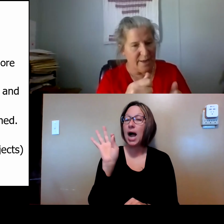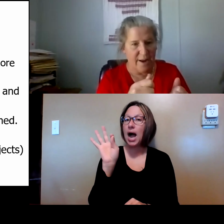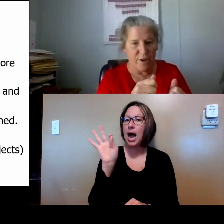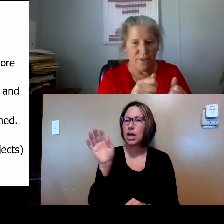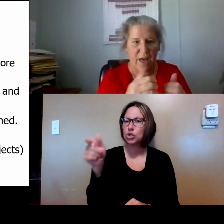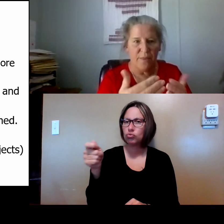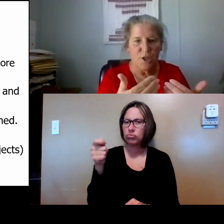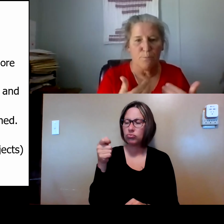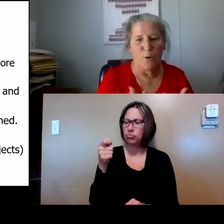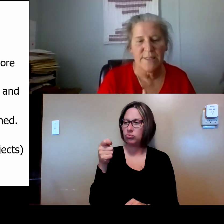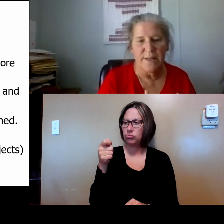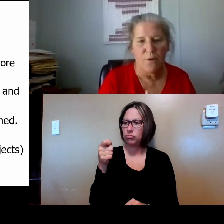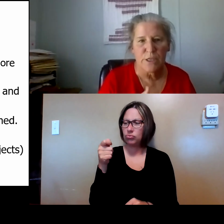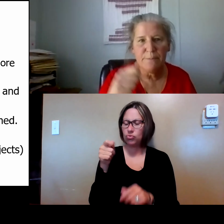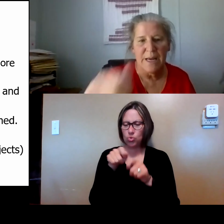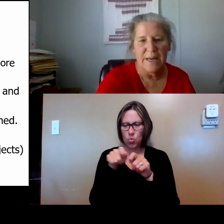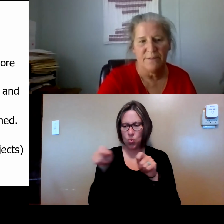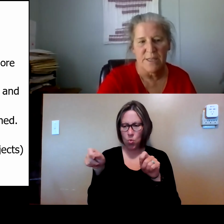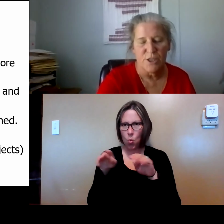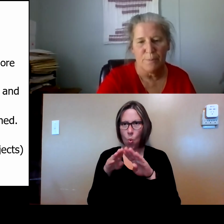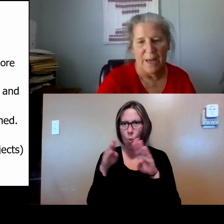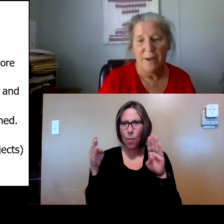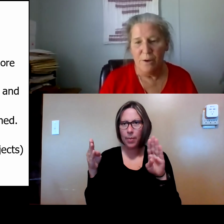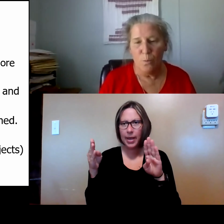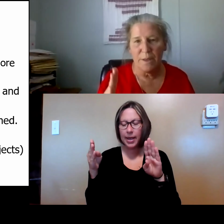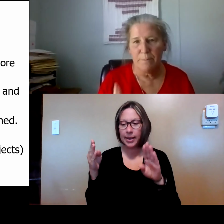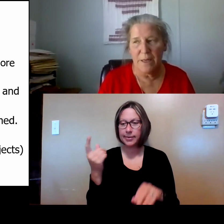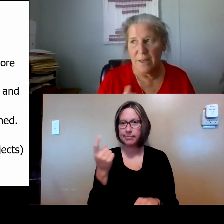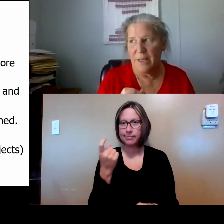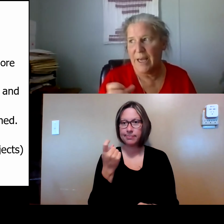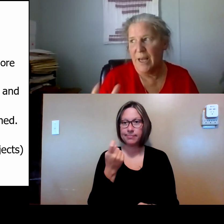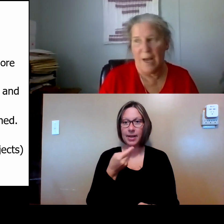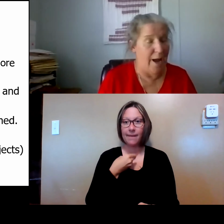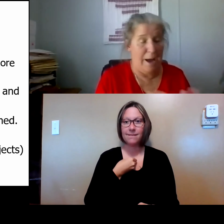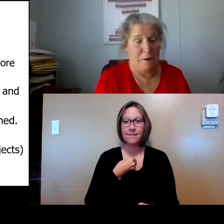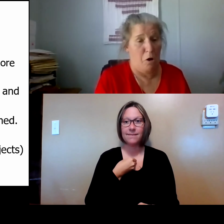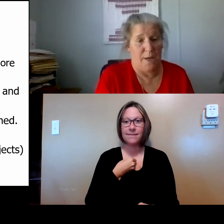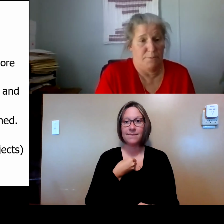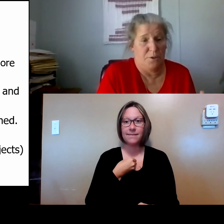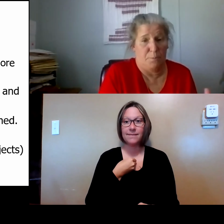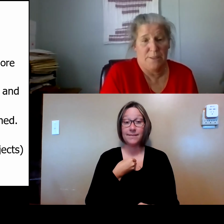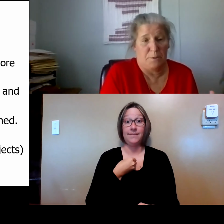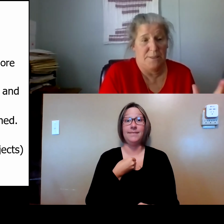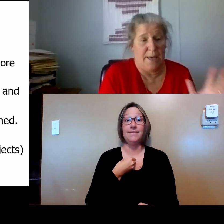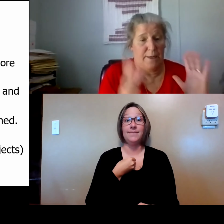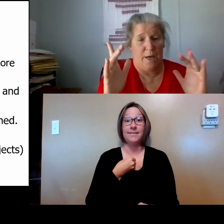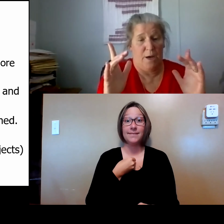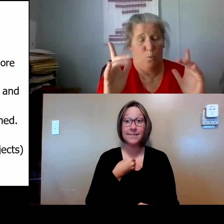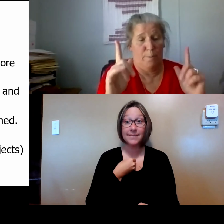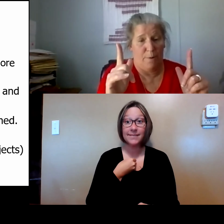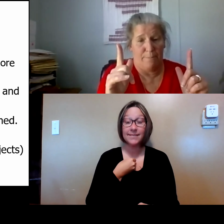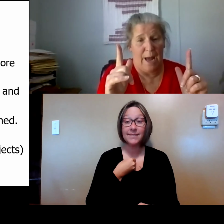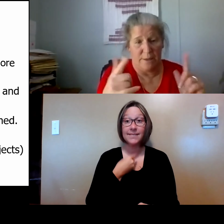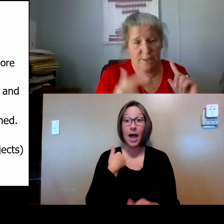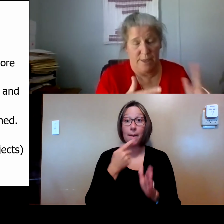opens it and everything. And then she brings it over to me and gives it to me. Well, immediately I called up to the principal and said,